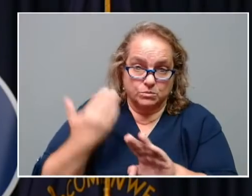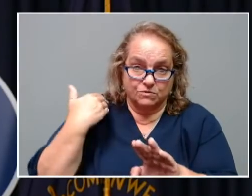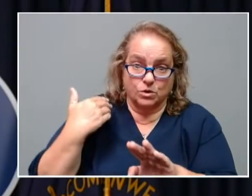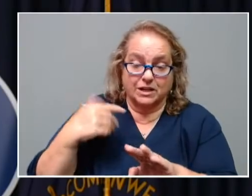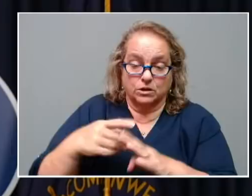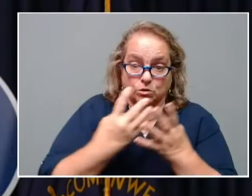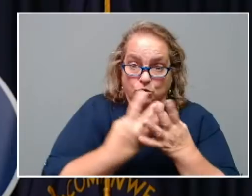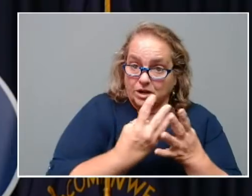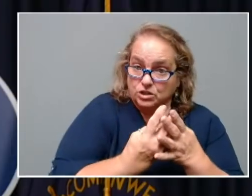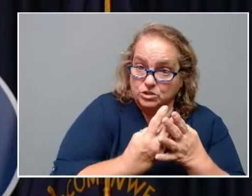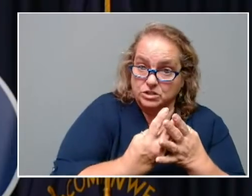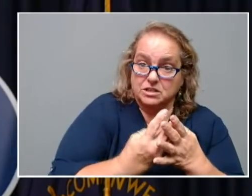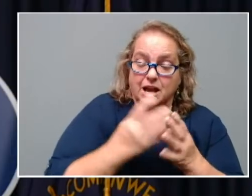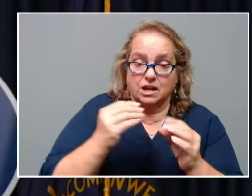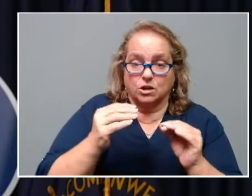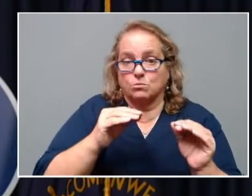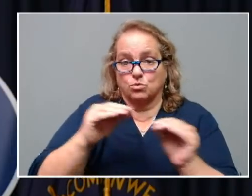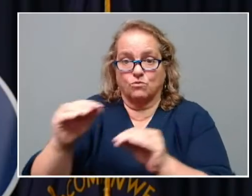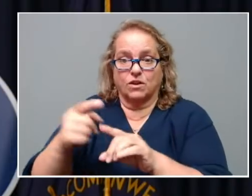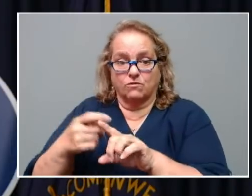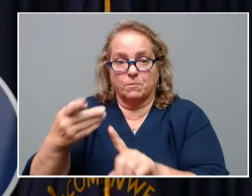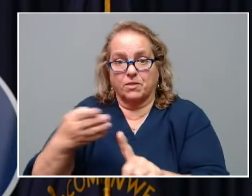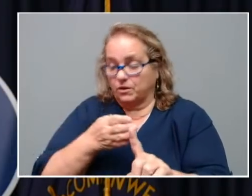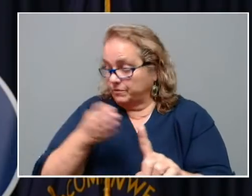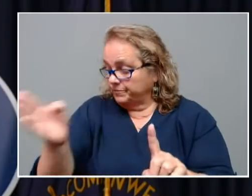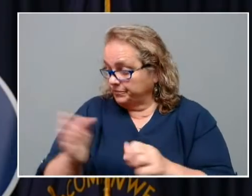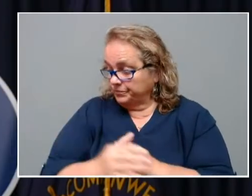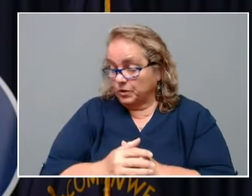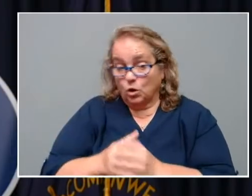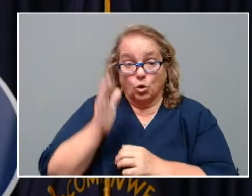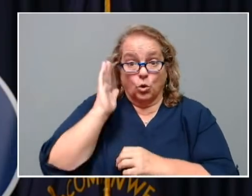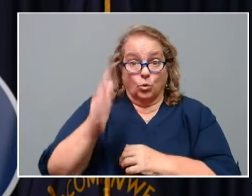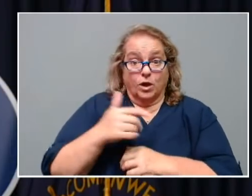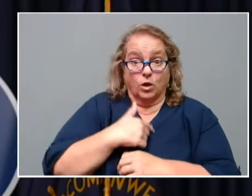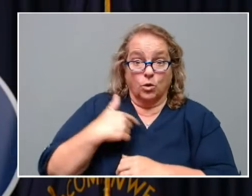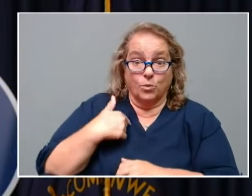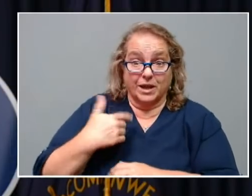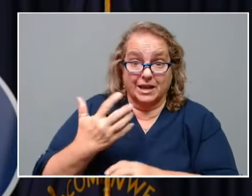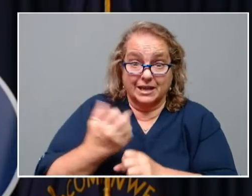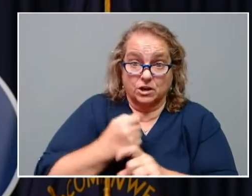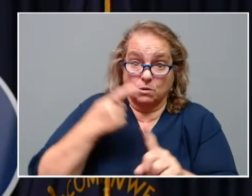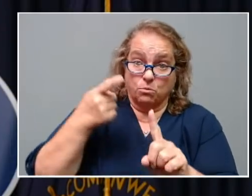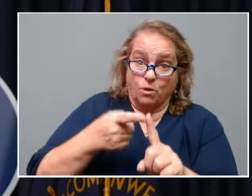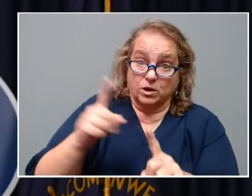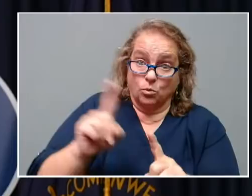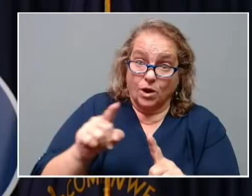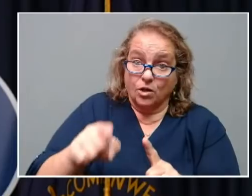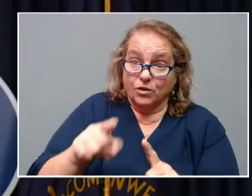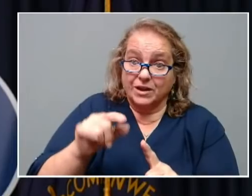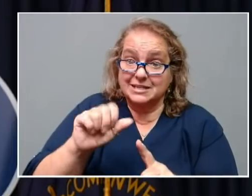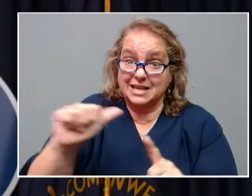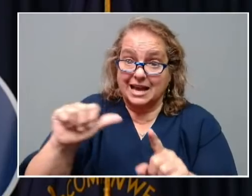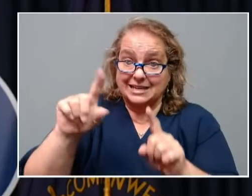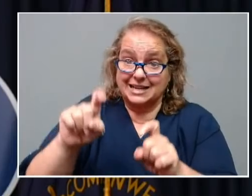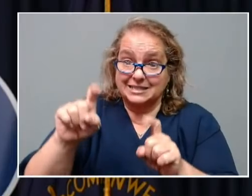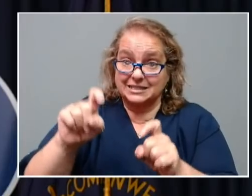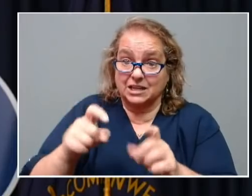and moving from there. Will we end up at a point where there is a testing requirement